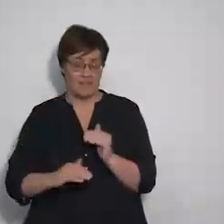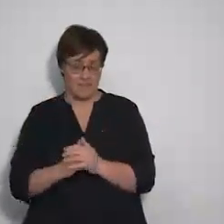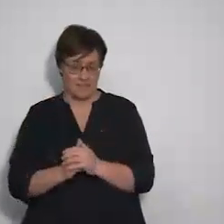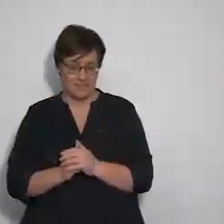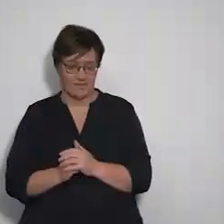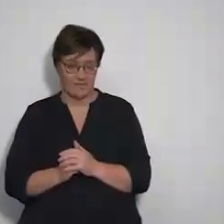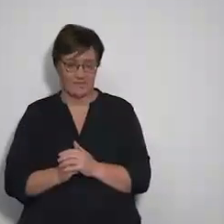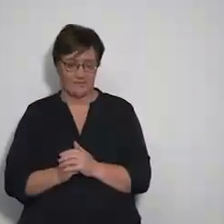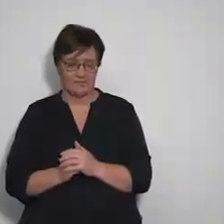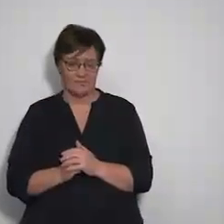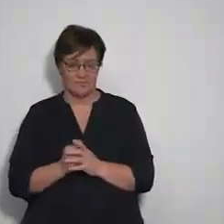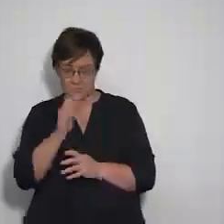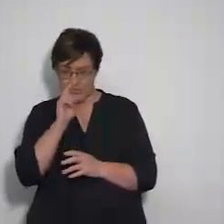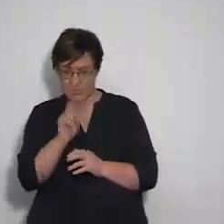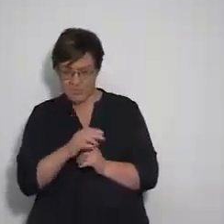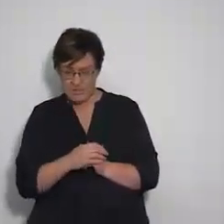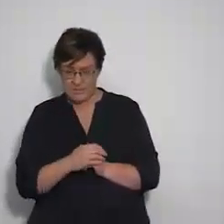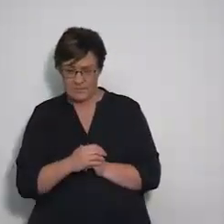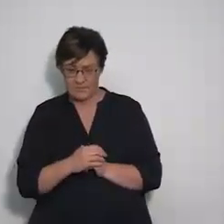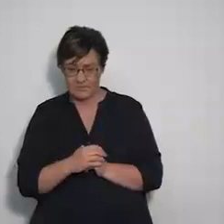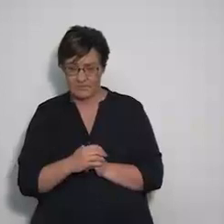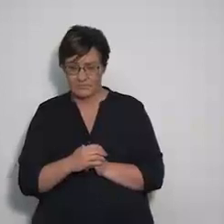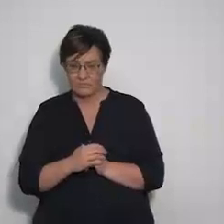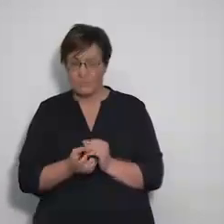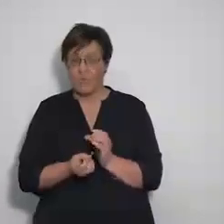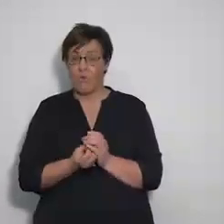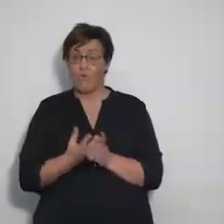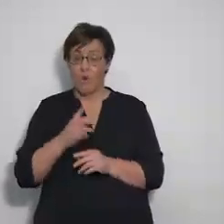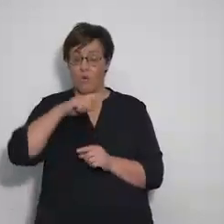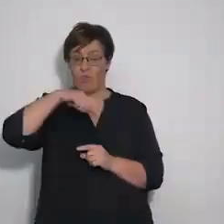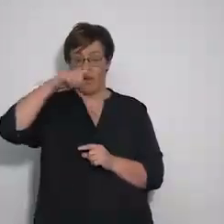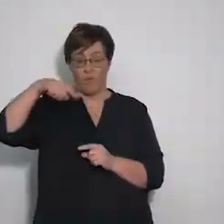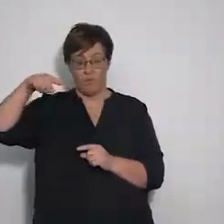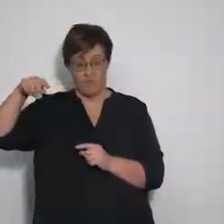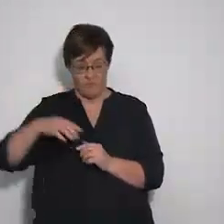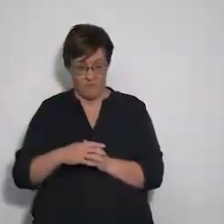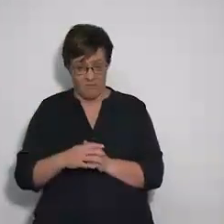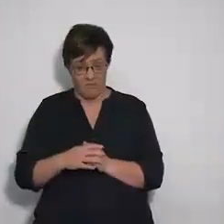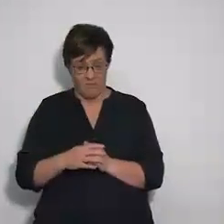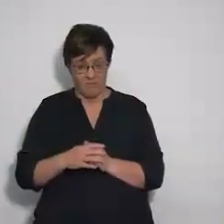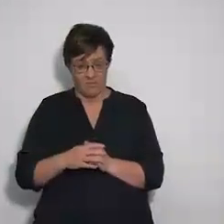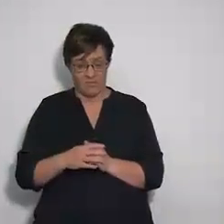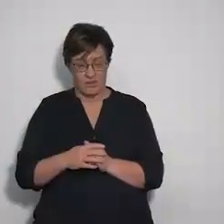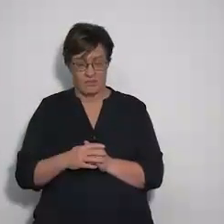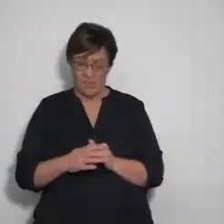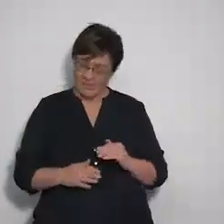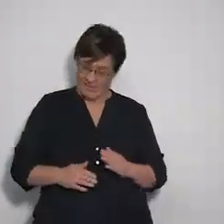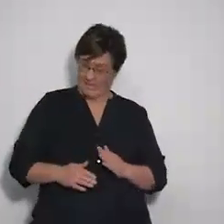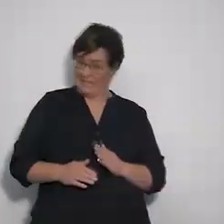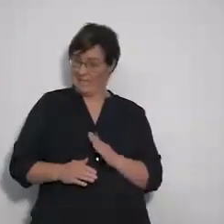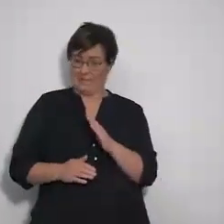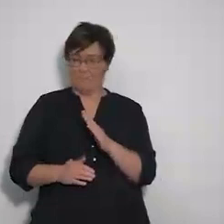growth rate. Do you see that our growth curve is not quite